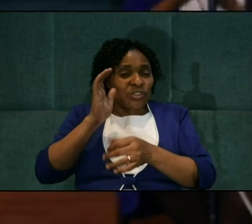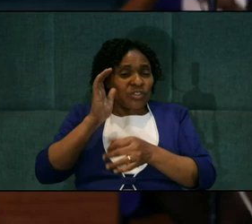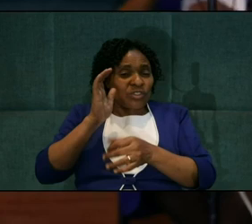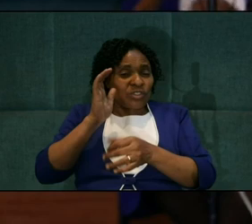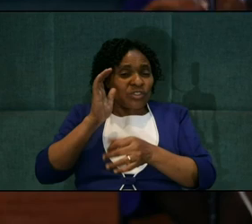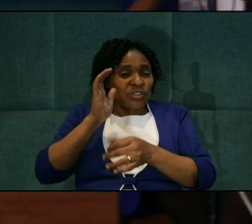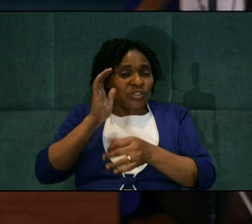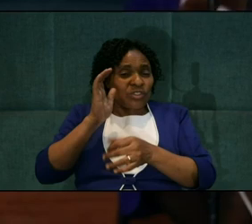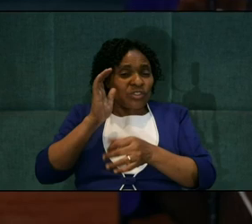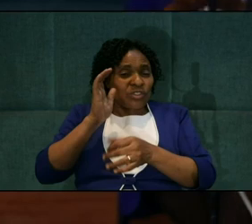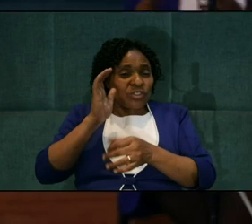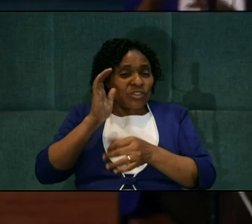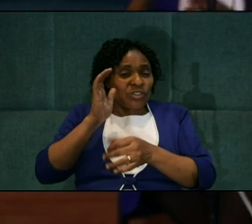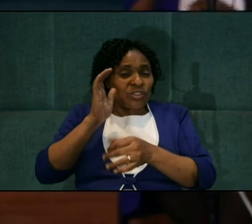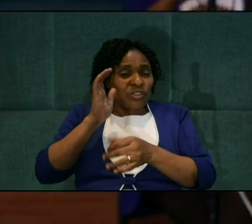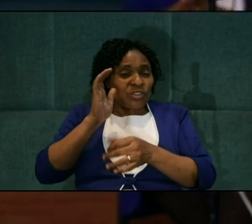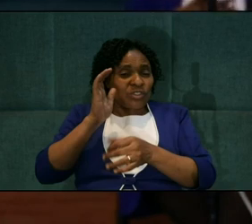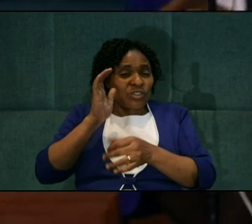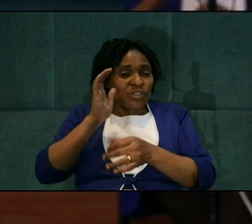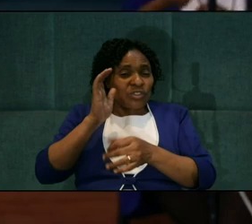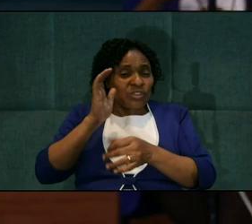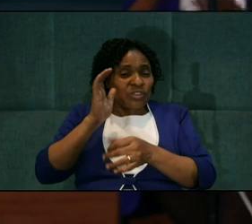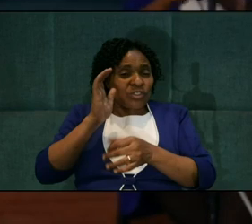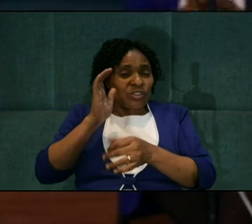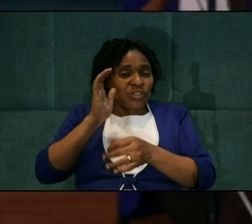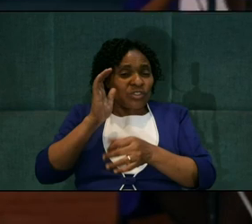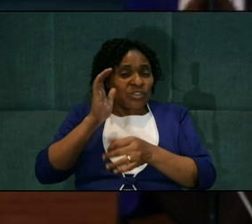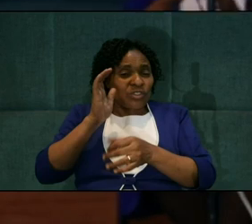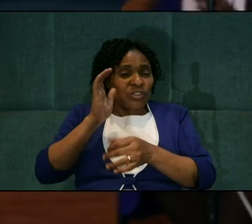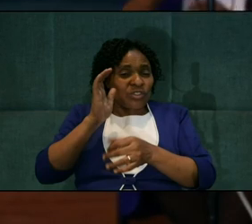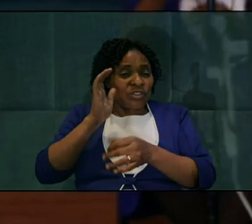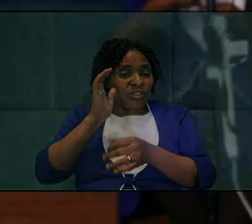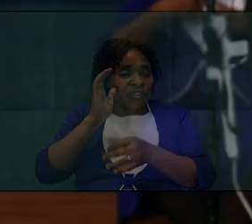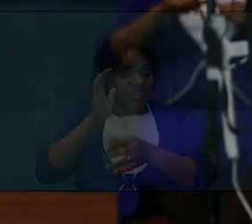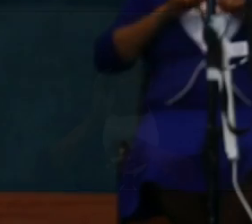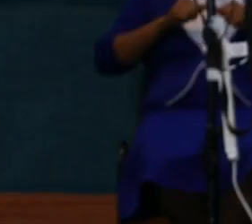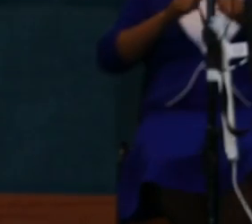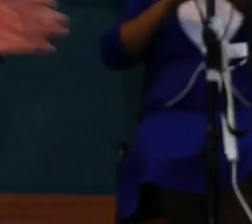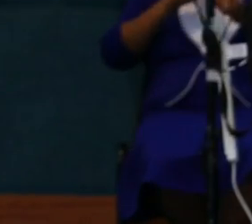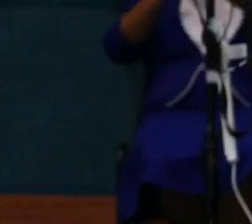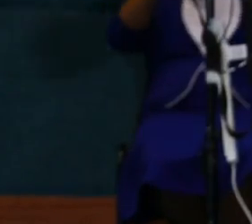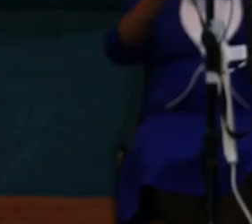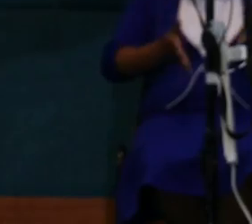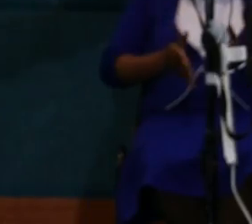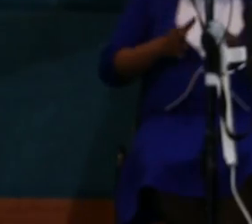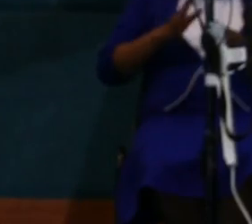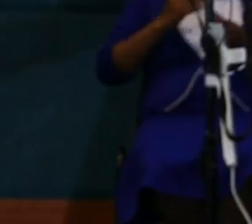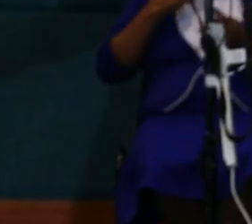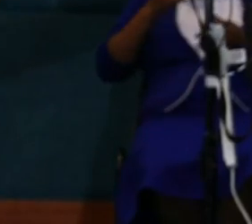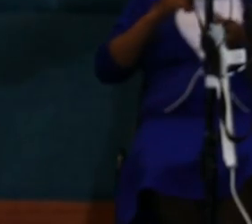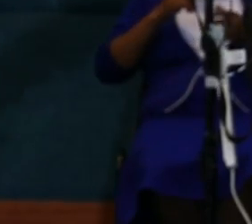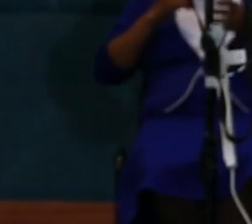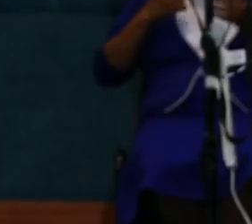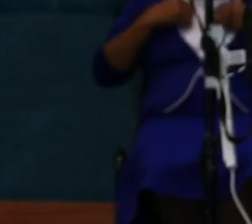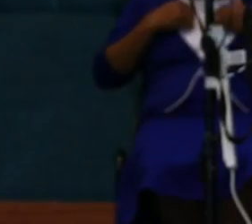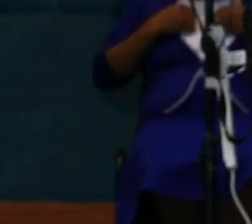church. Hey, can I say that one? That's why I am still here. And I tell everybody,